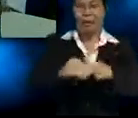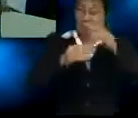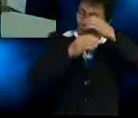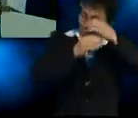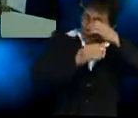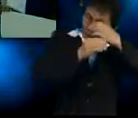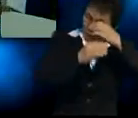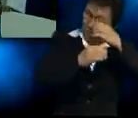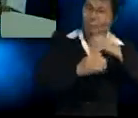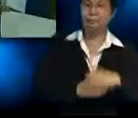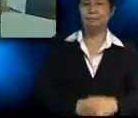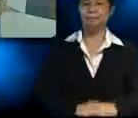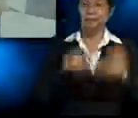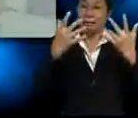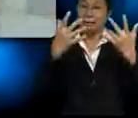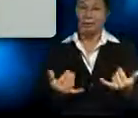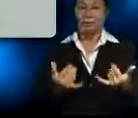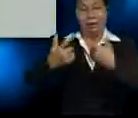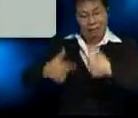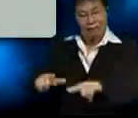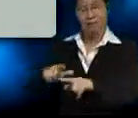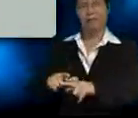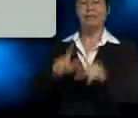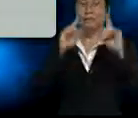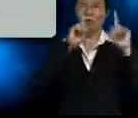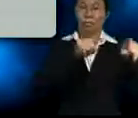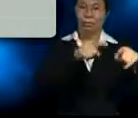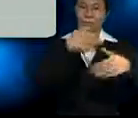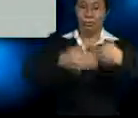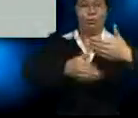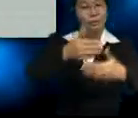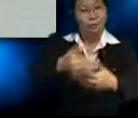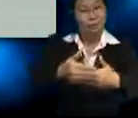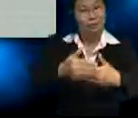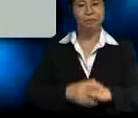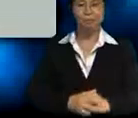microscope. Now, let's go to the procedure.